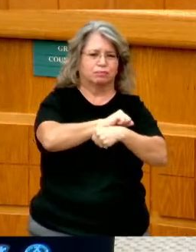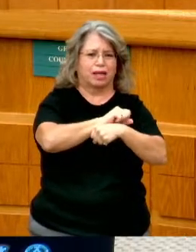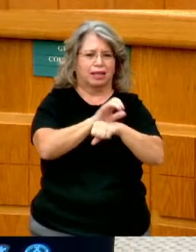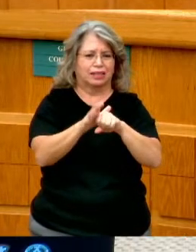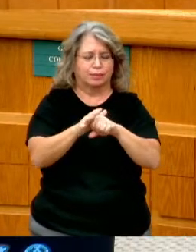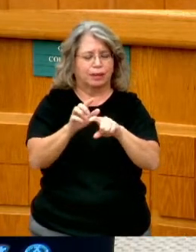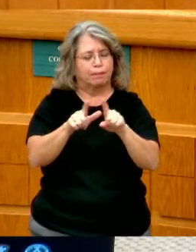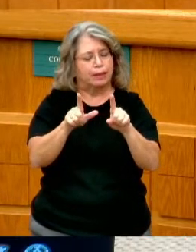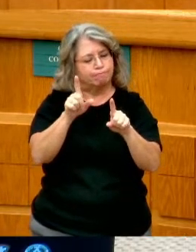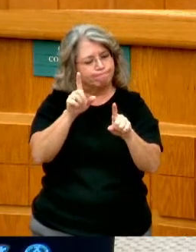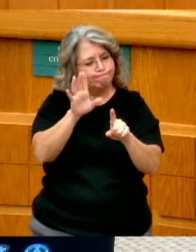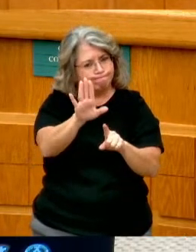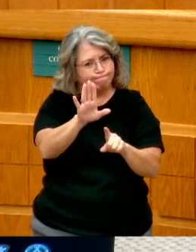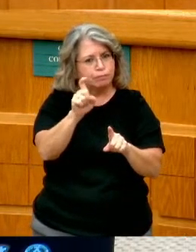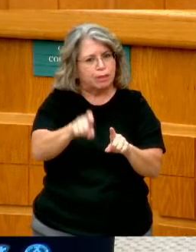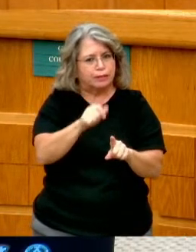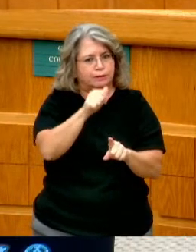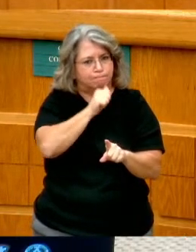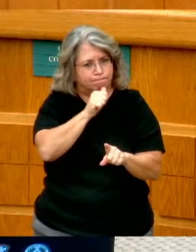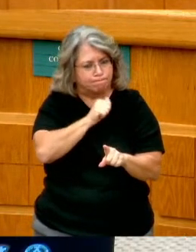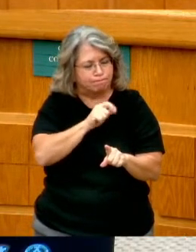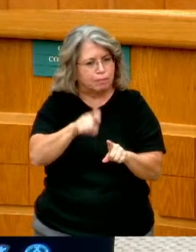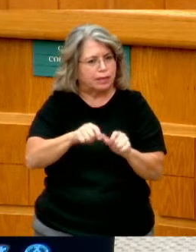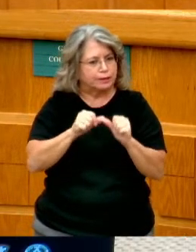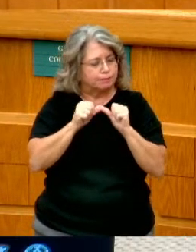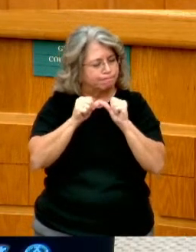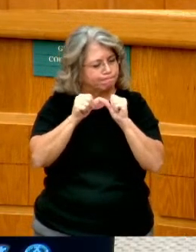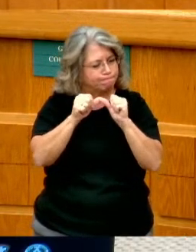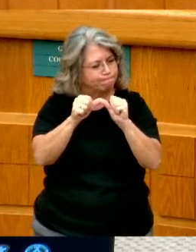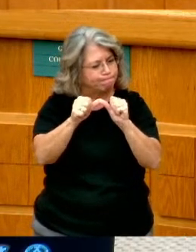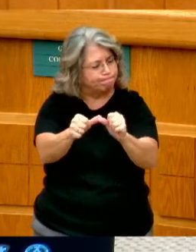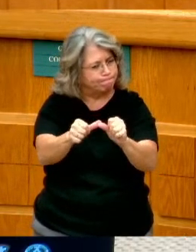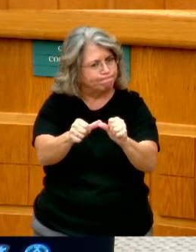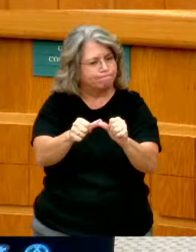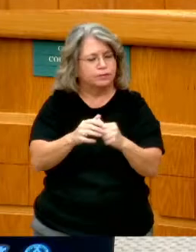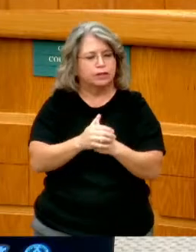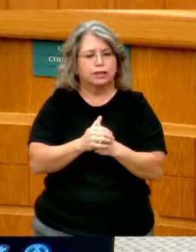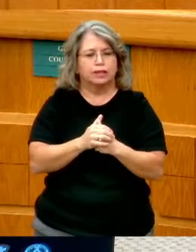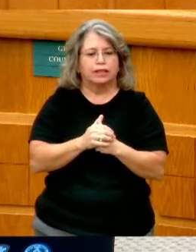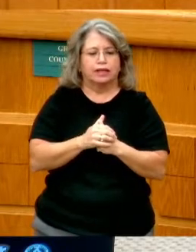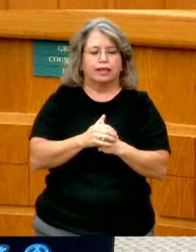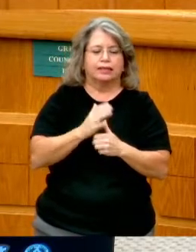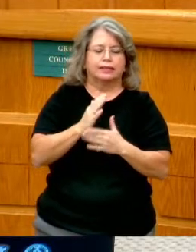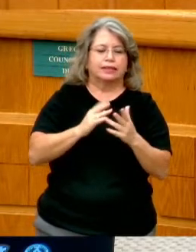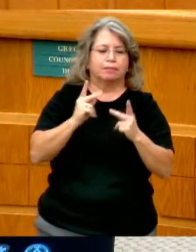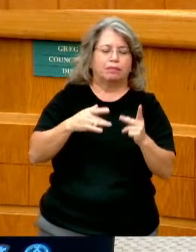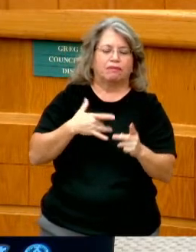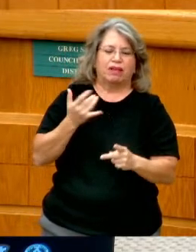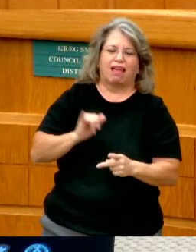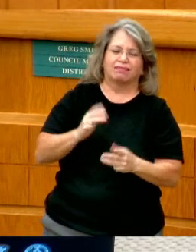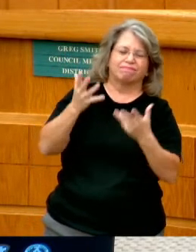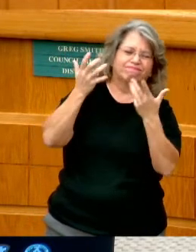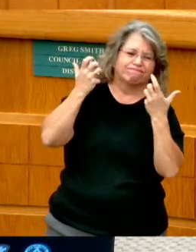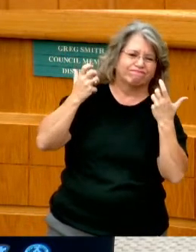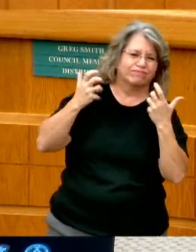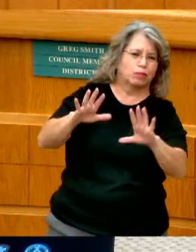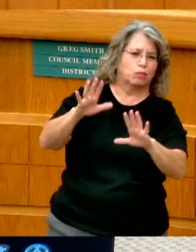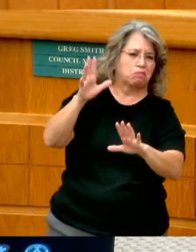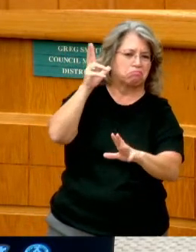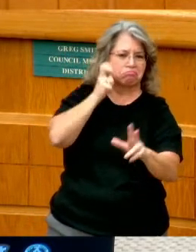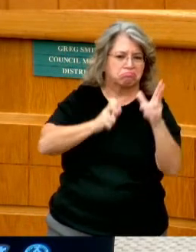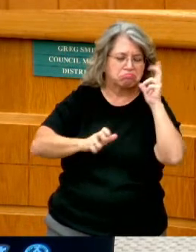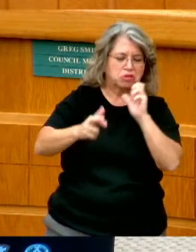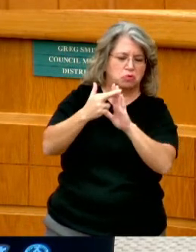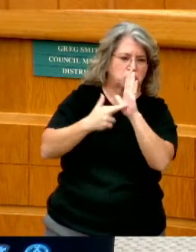and be diligent. The rules are starting to feel like something we don't want to listen to anymore, but pay particular attention to